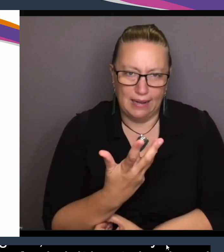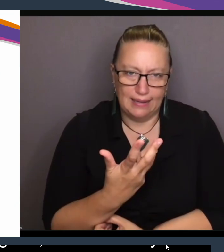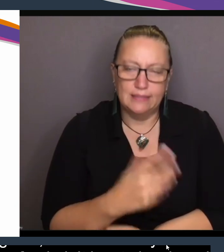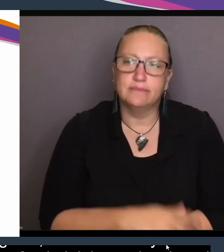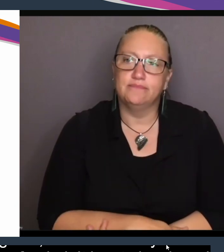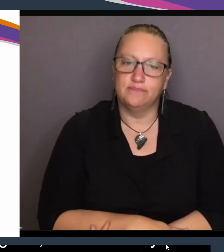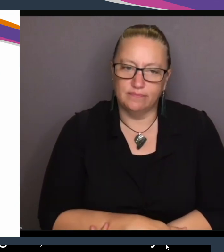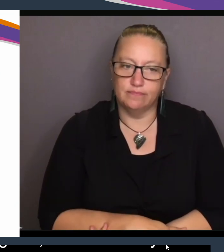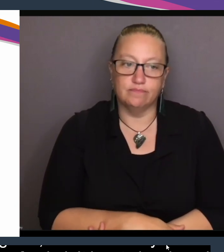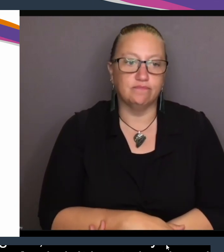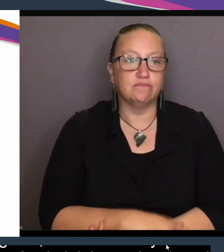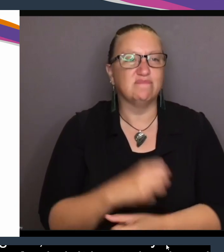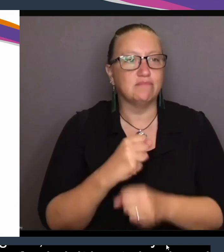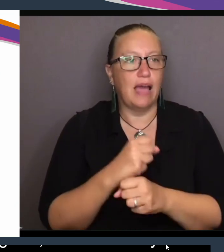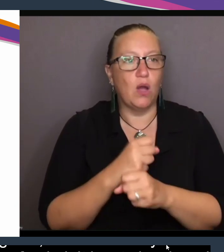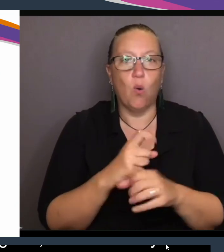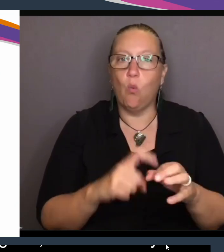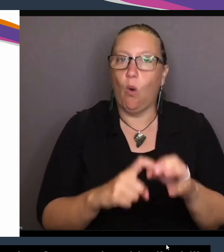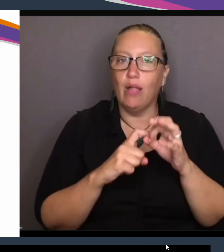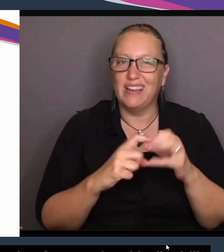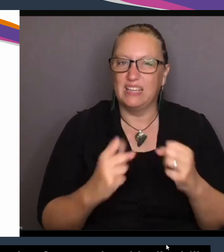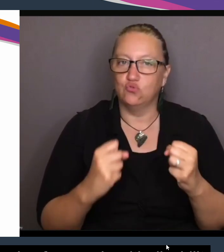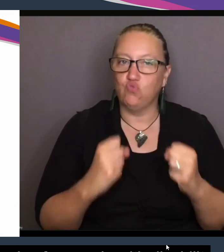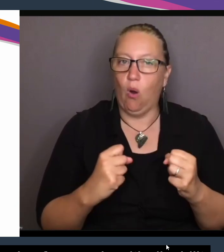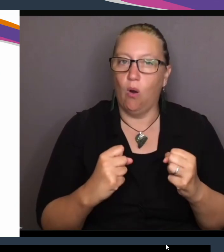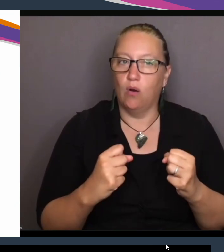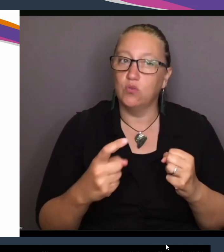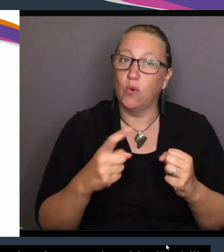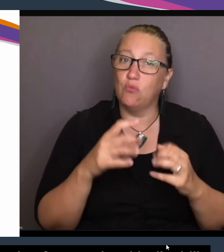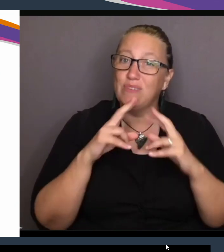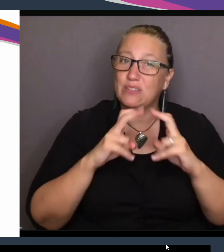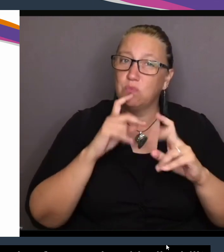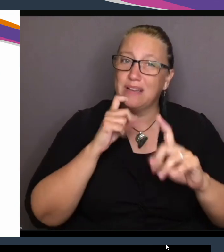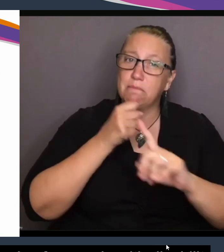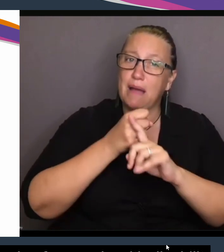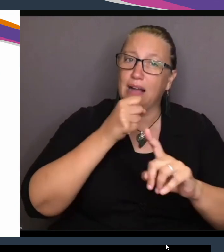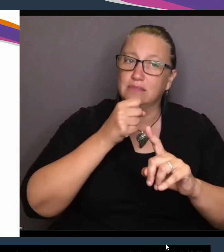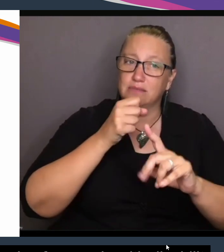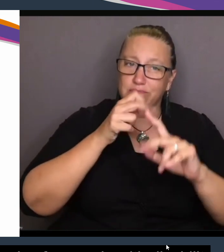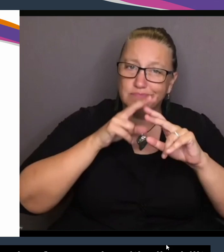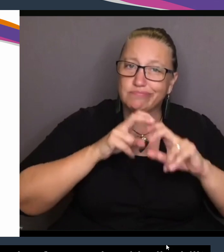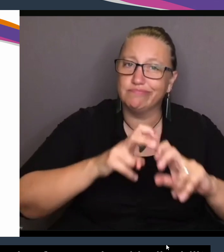quality, relevance and impact of research, and working together allows teams to